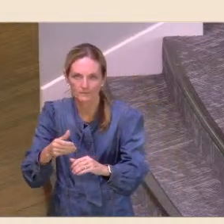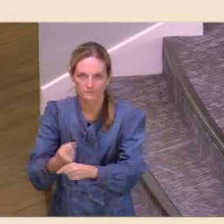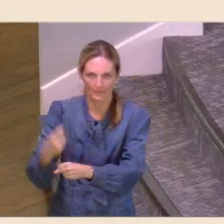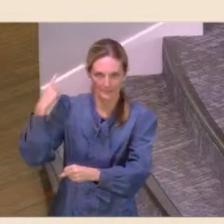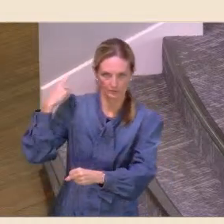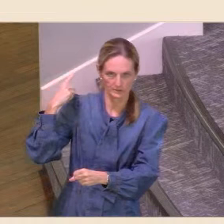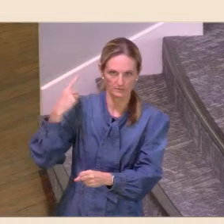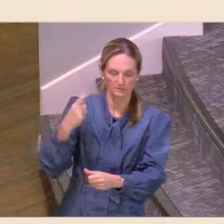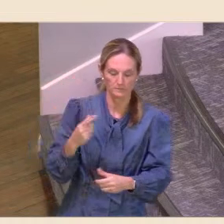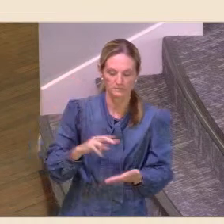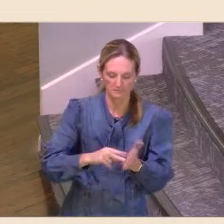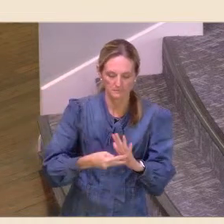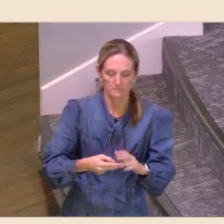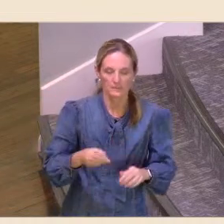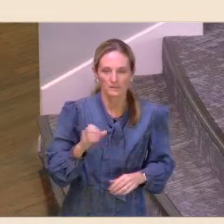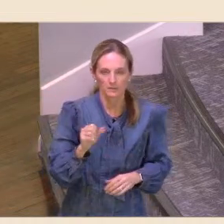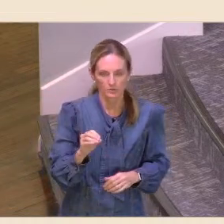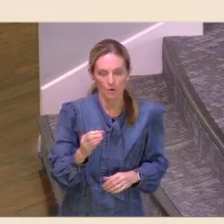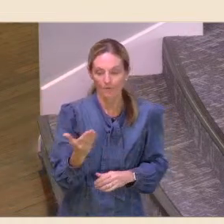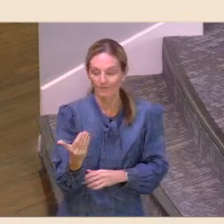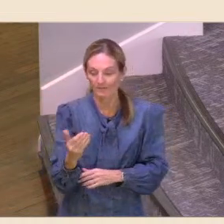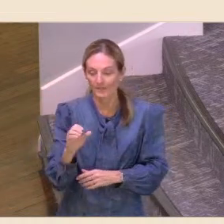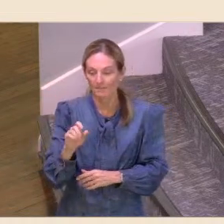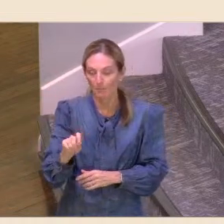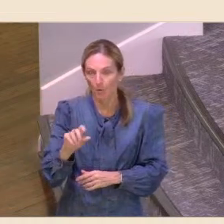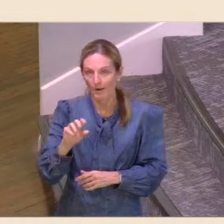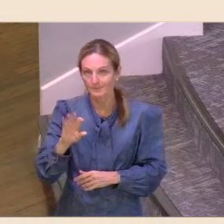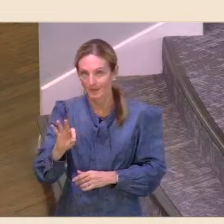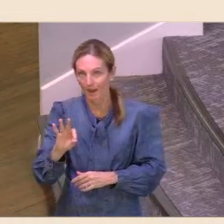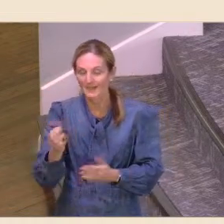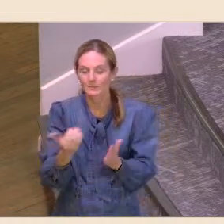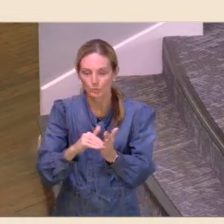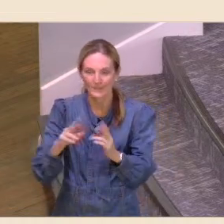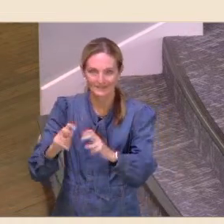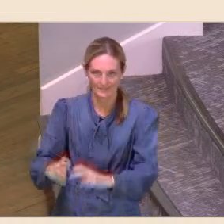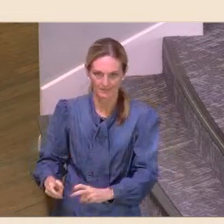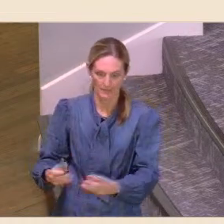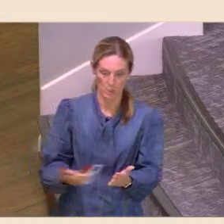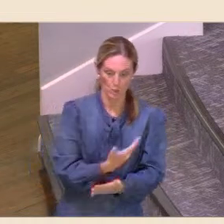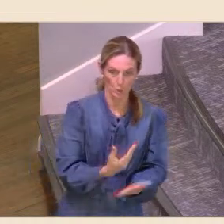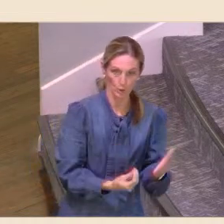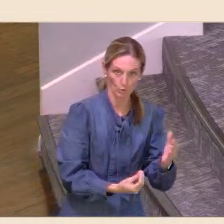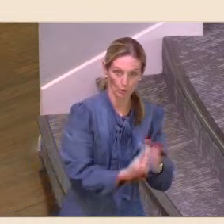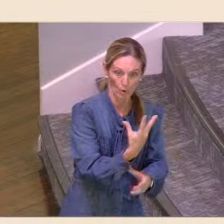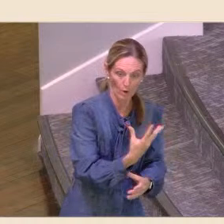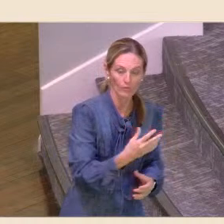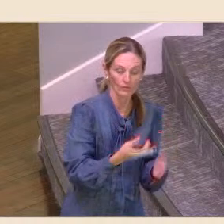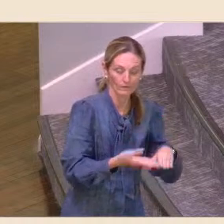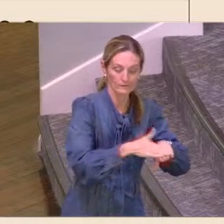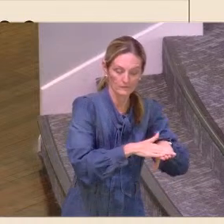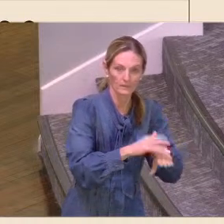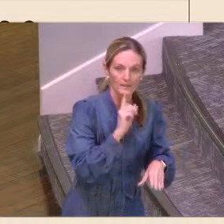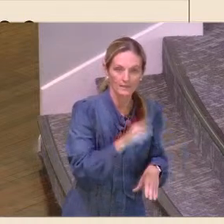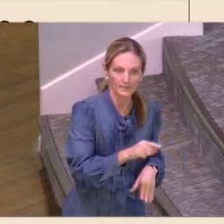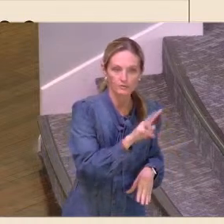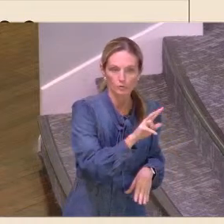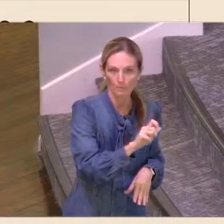reassessment accounts for 15.9% of the growth, while the new growth is 2.4%.